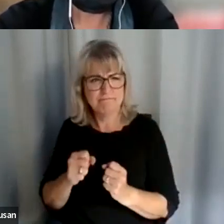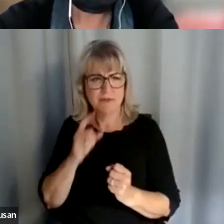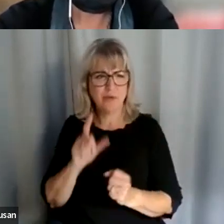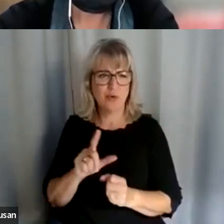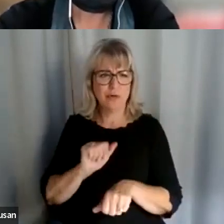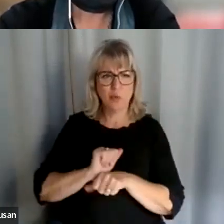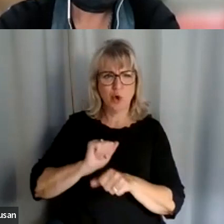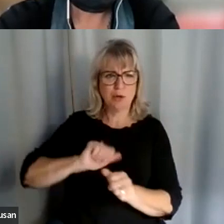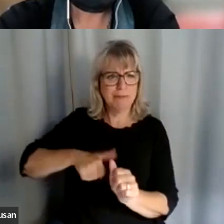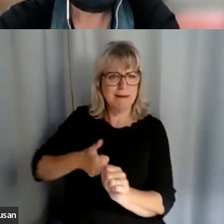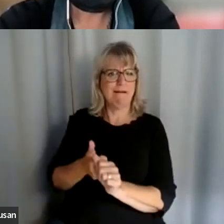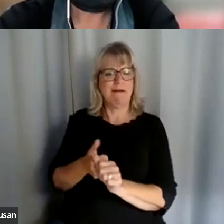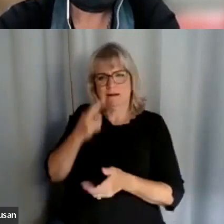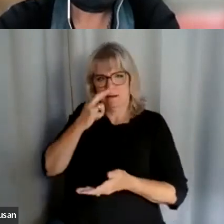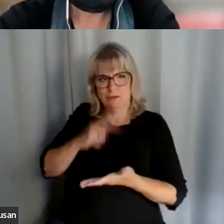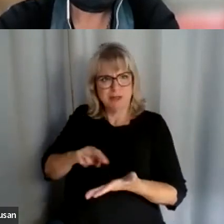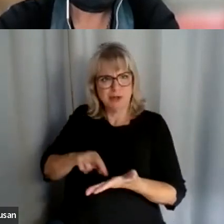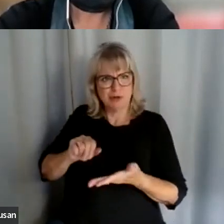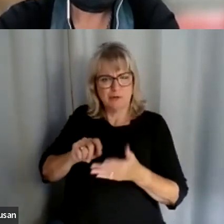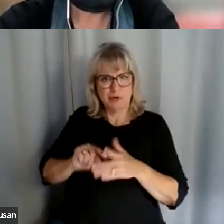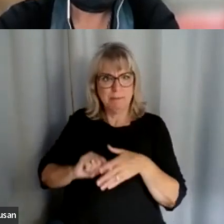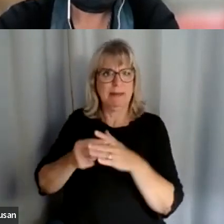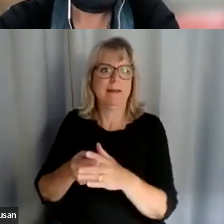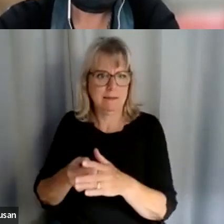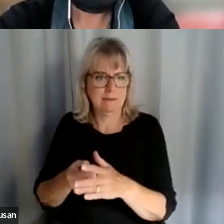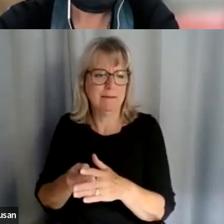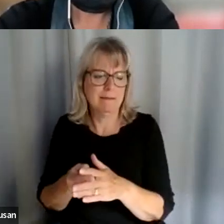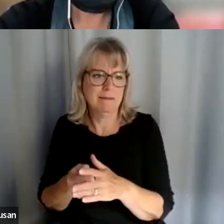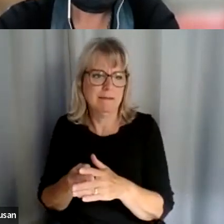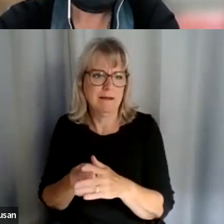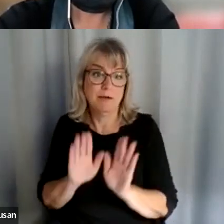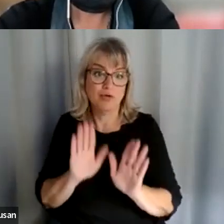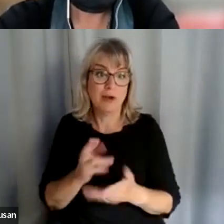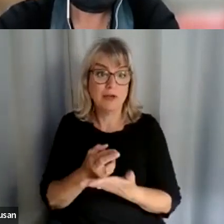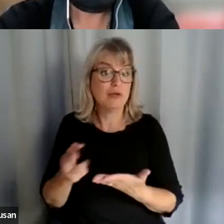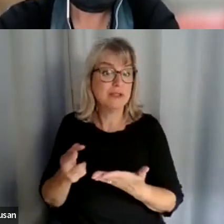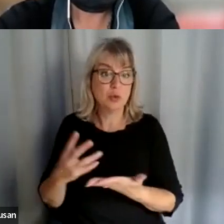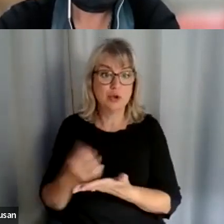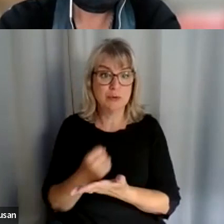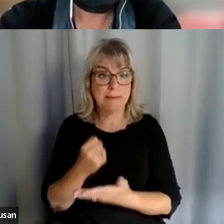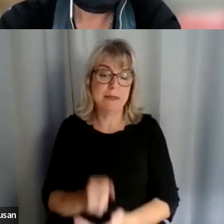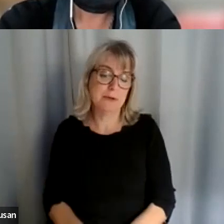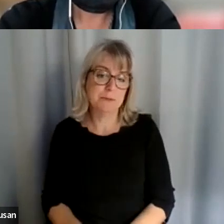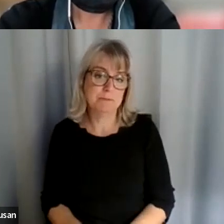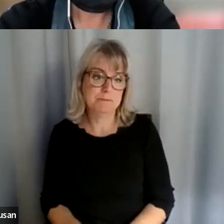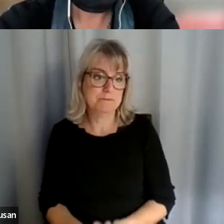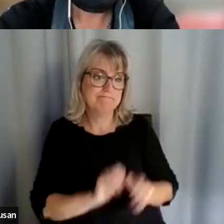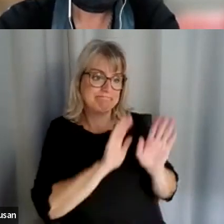and the research on how that launched. So they're a great resource to tap into.